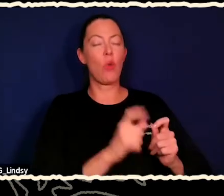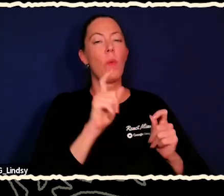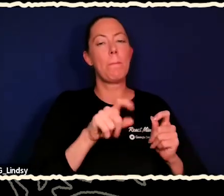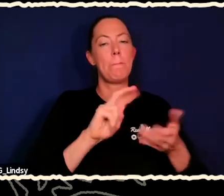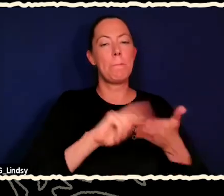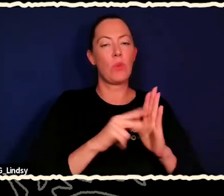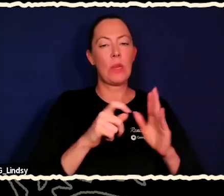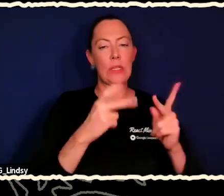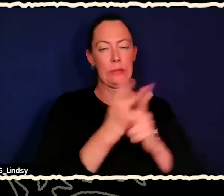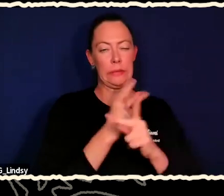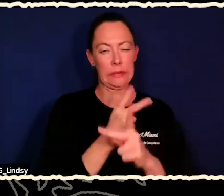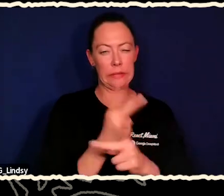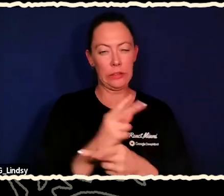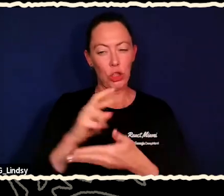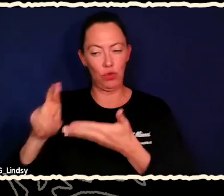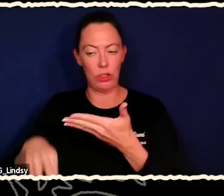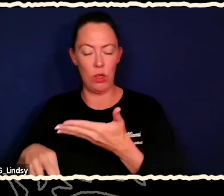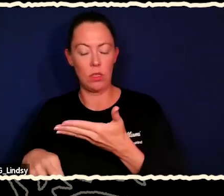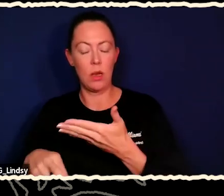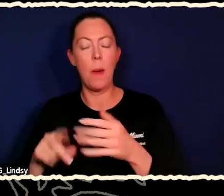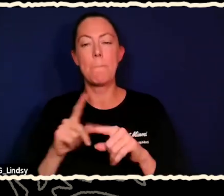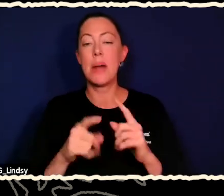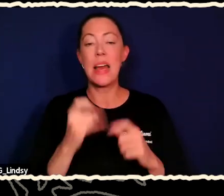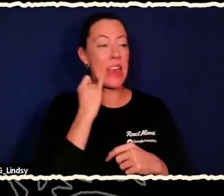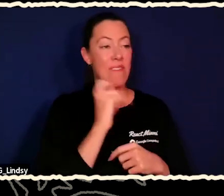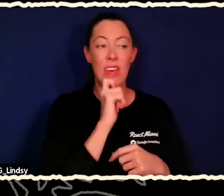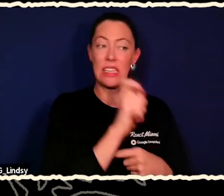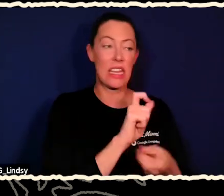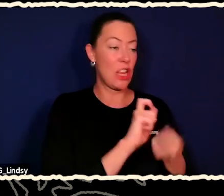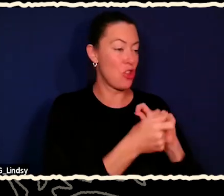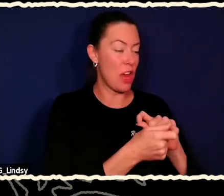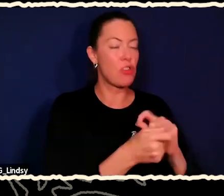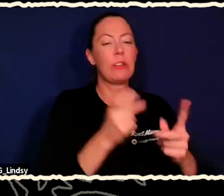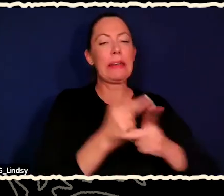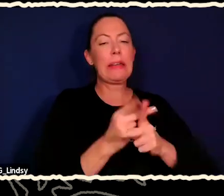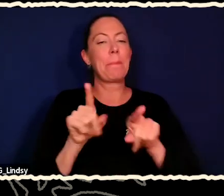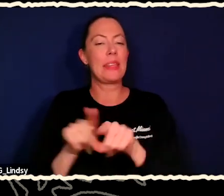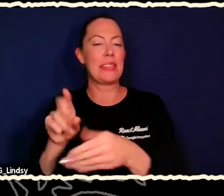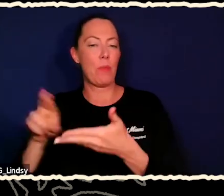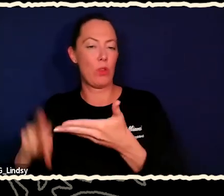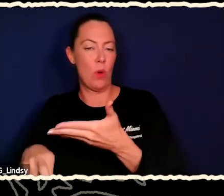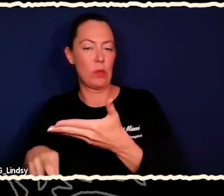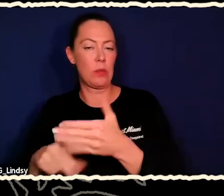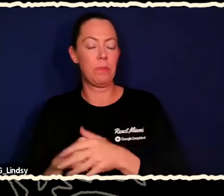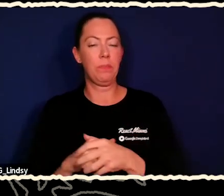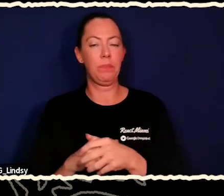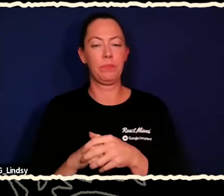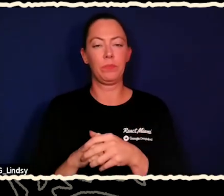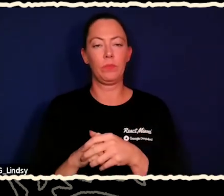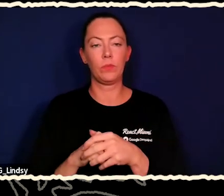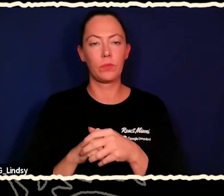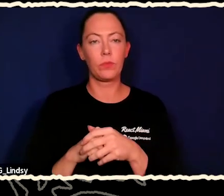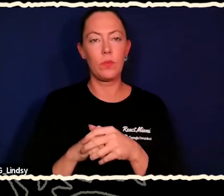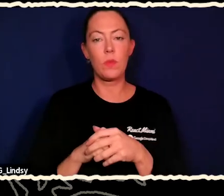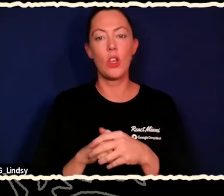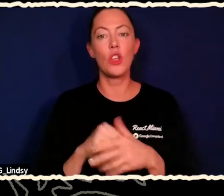result. Otherwise, let's just use the result from last time. So here's one of the snippets from that